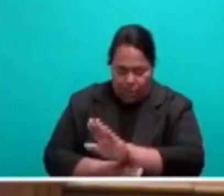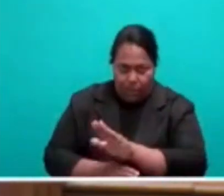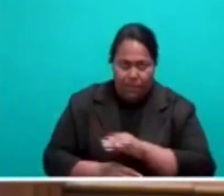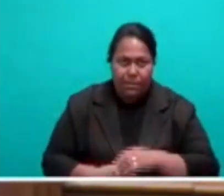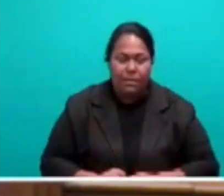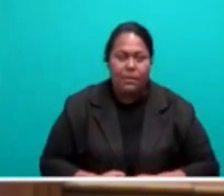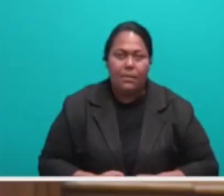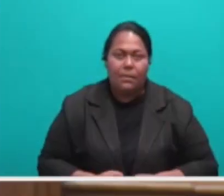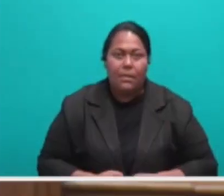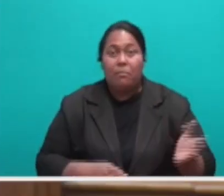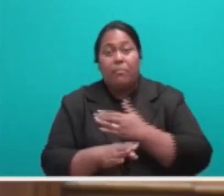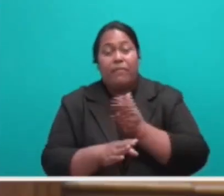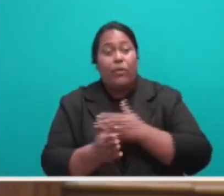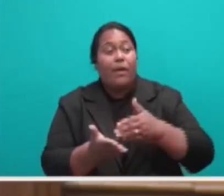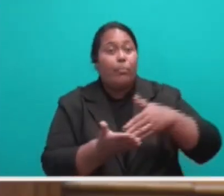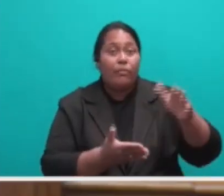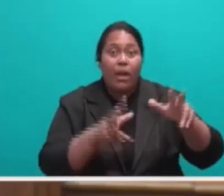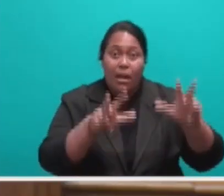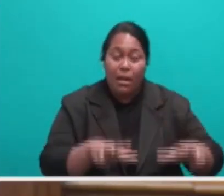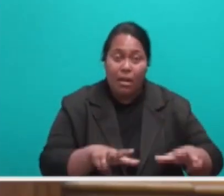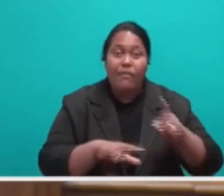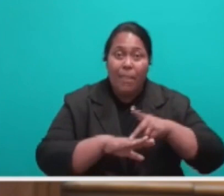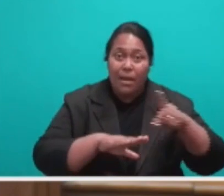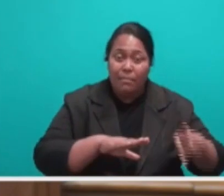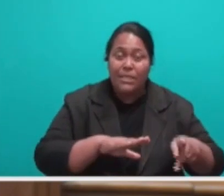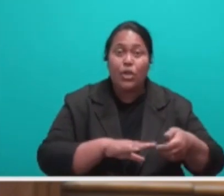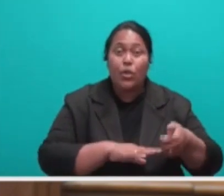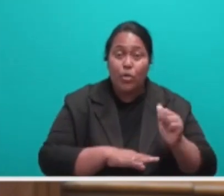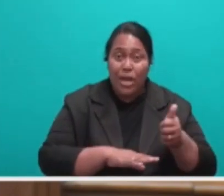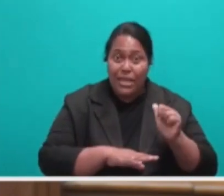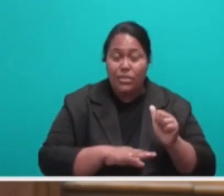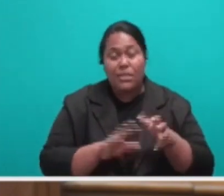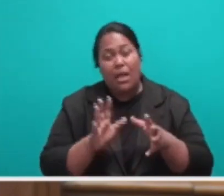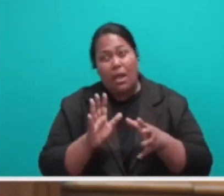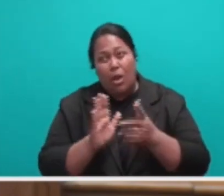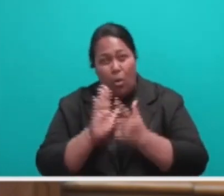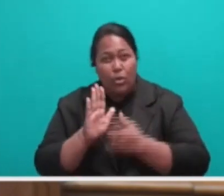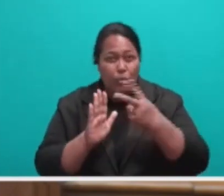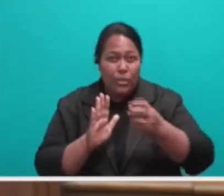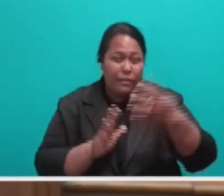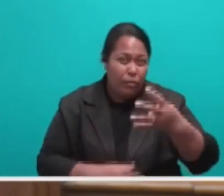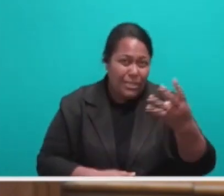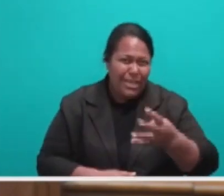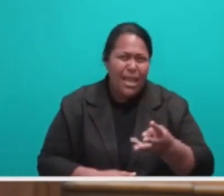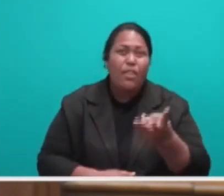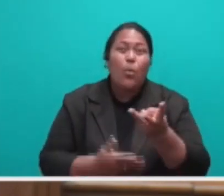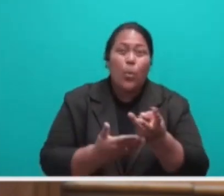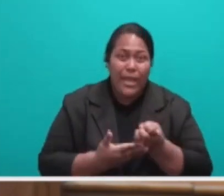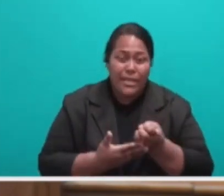Prior to the promulgation of the Parliamentary Remunerations Law in 2014, the salaries of the interim cabinet